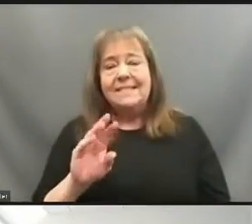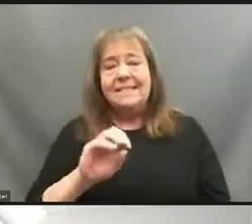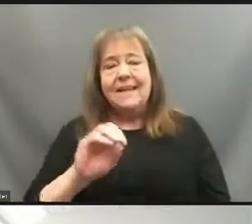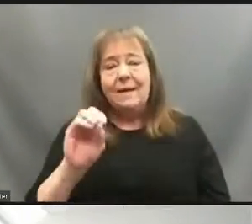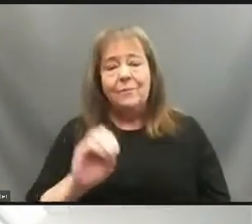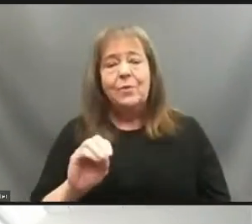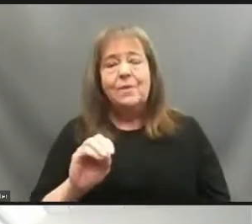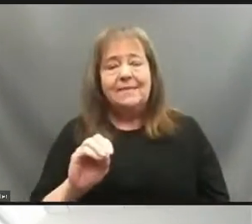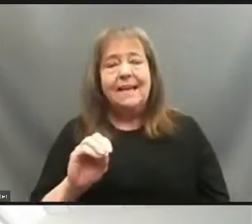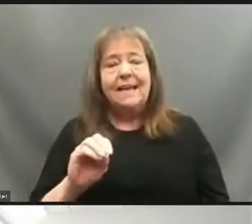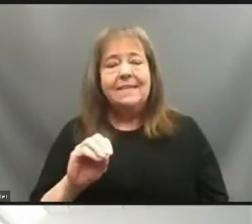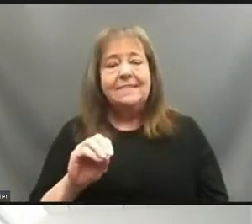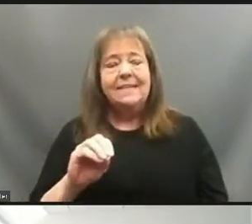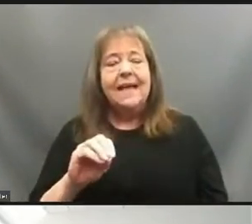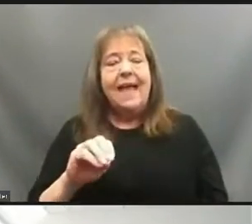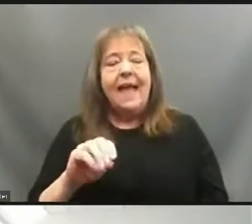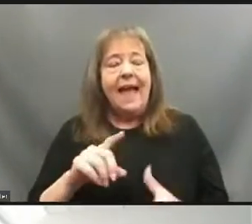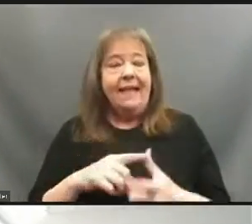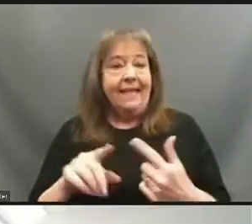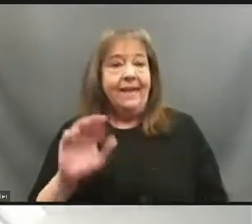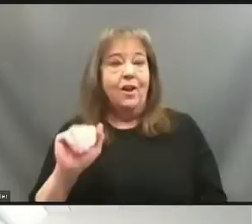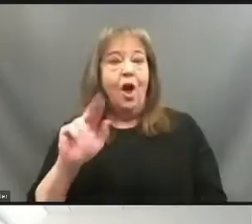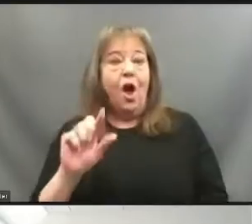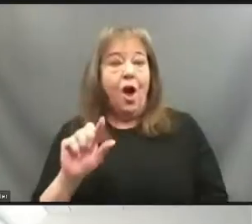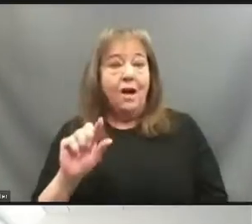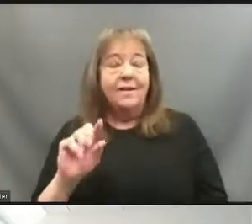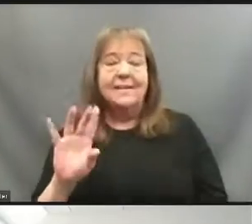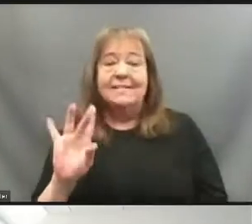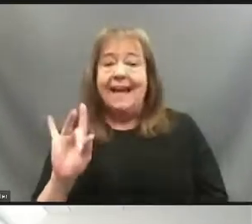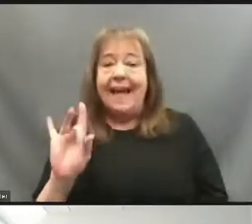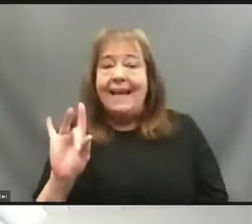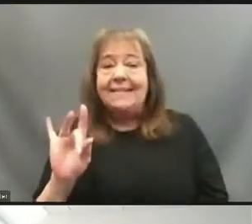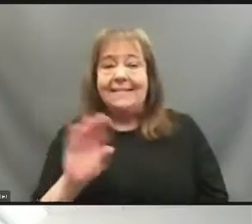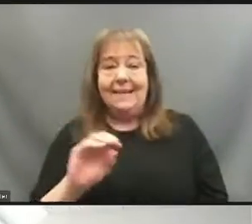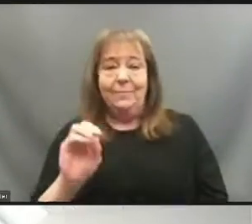from August, where we had 18% of all tests positive at that time.